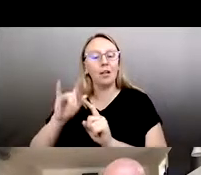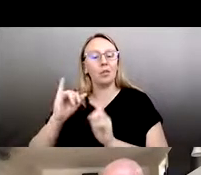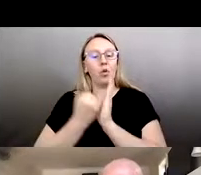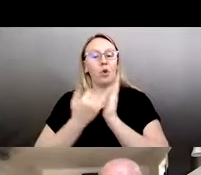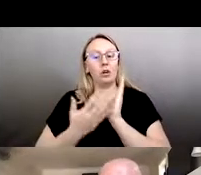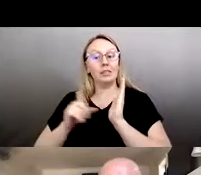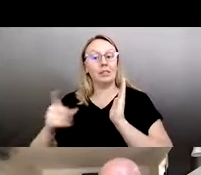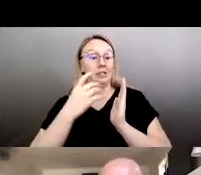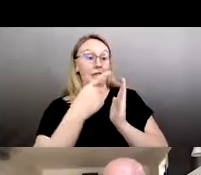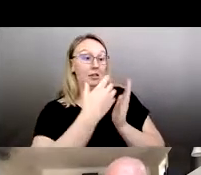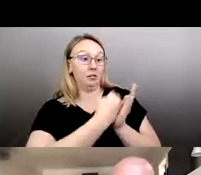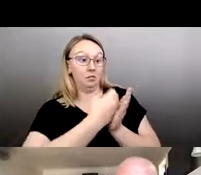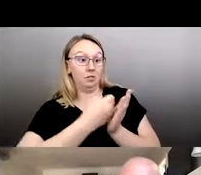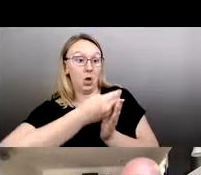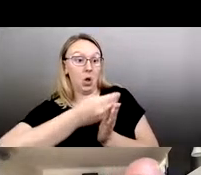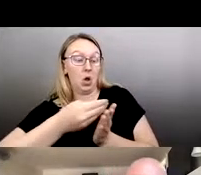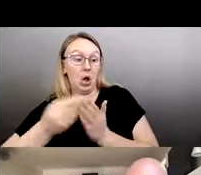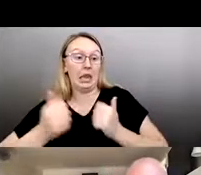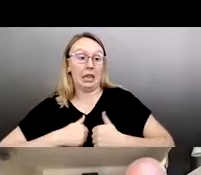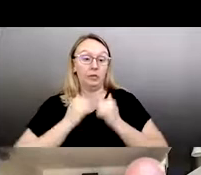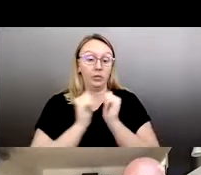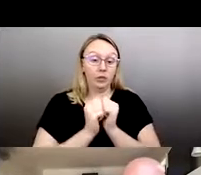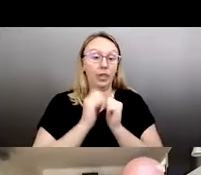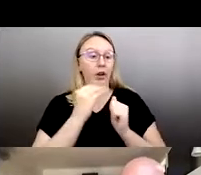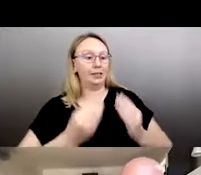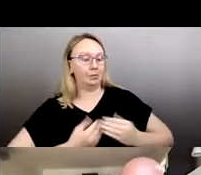Roger acquired, lived with, and was inspired by.